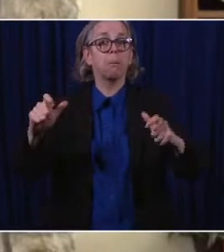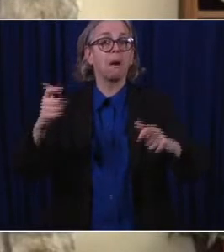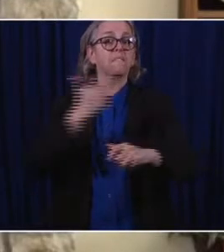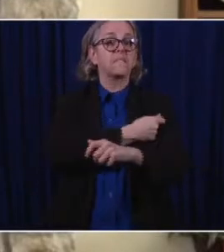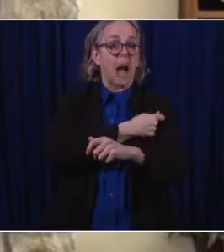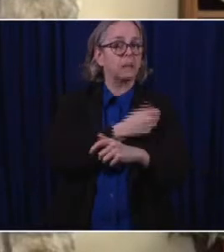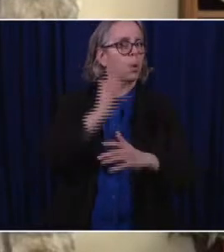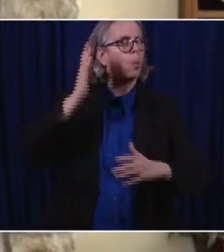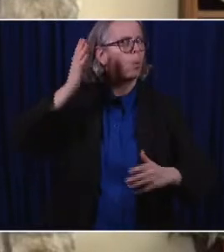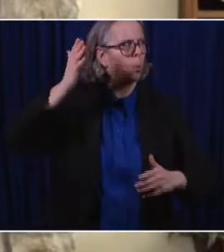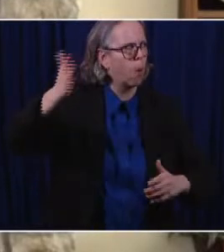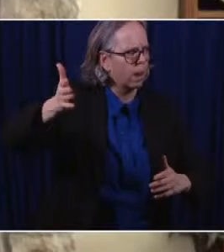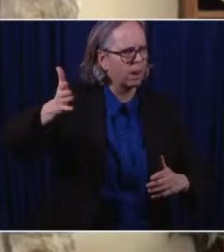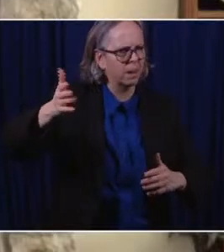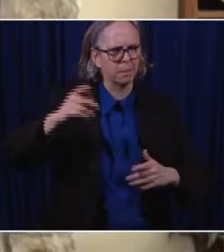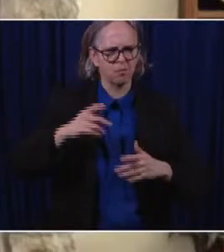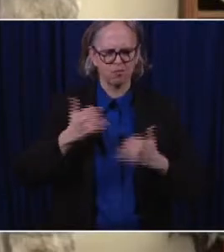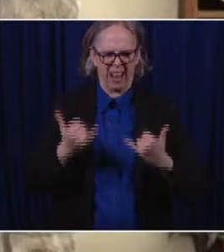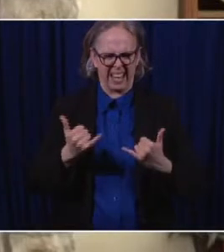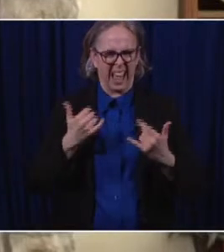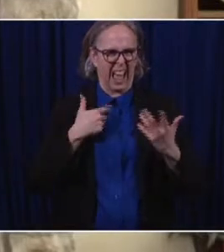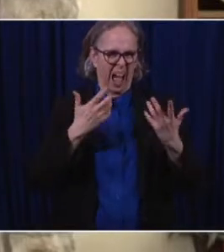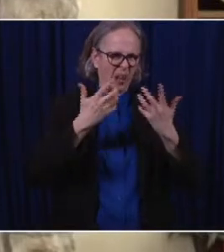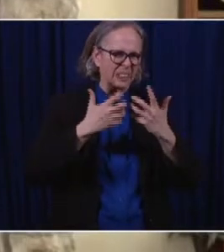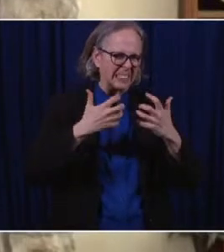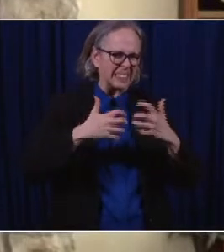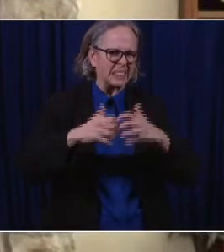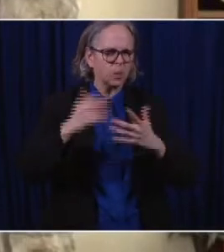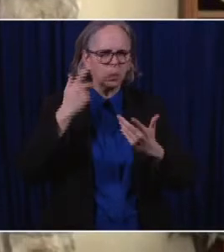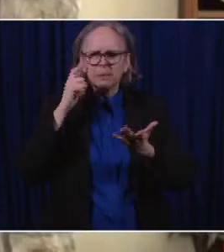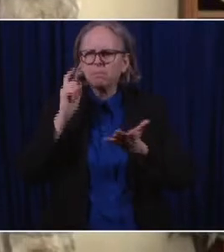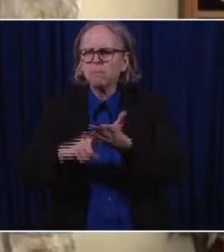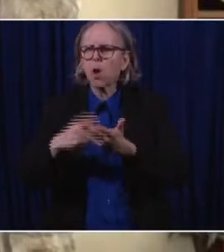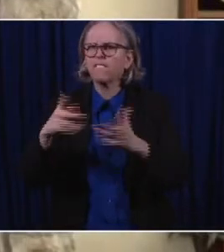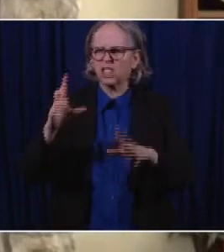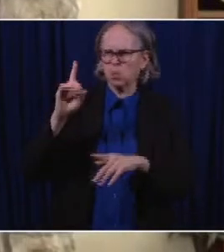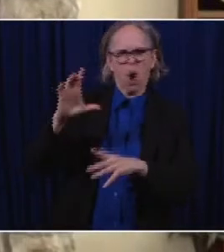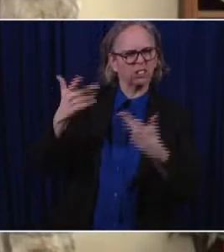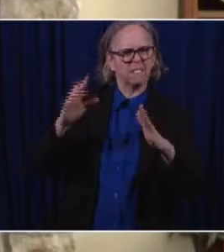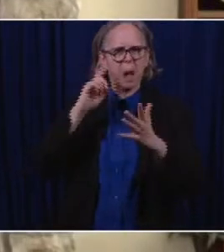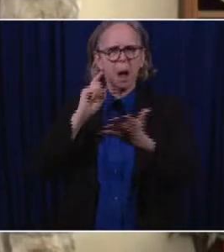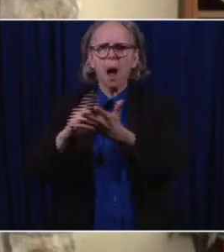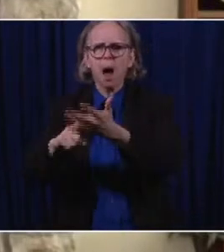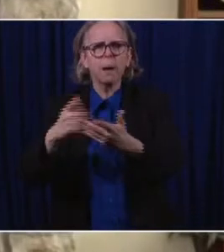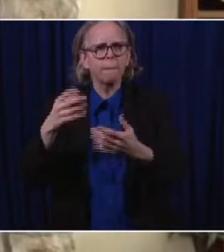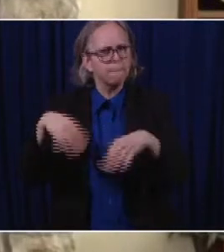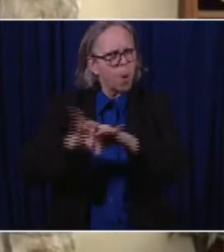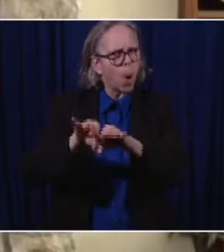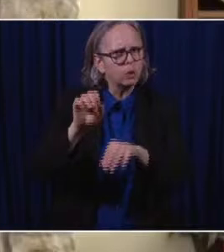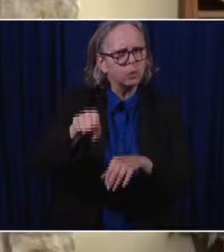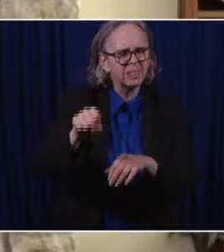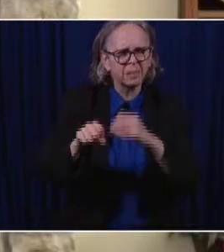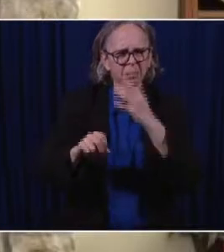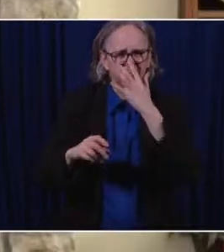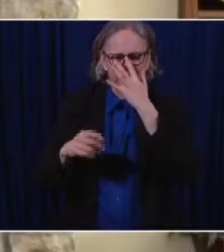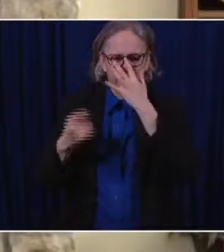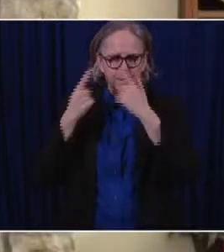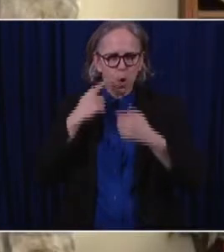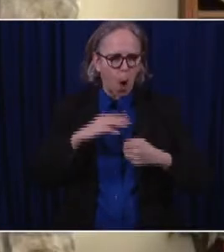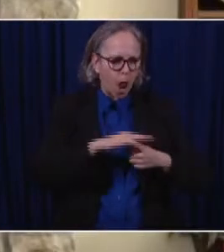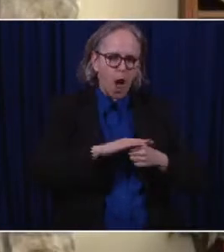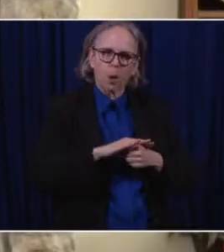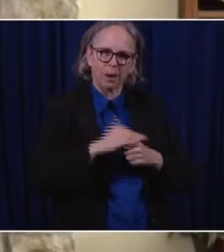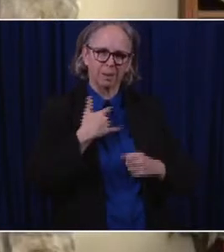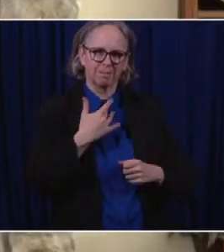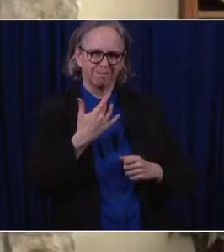will employ them because there certainly is a role for them. We are also going to where people are.